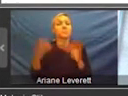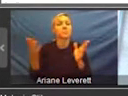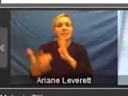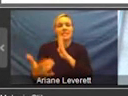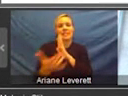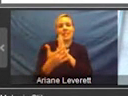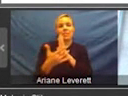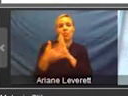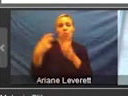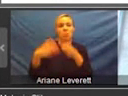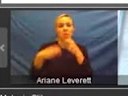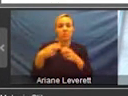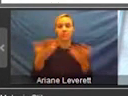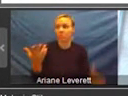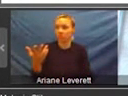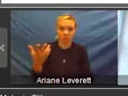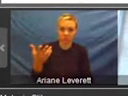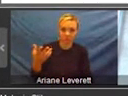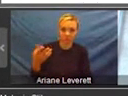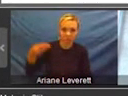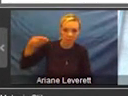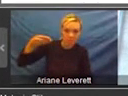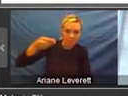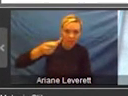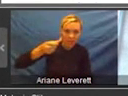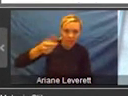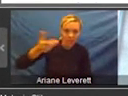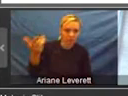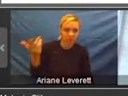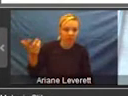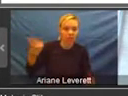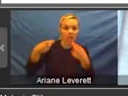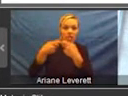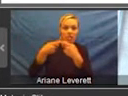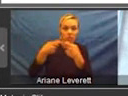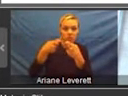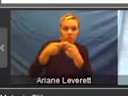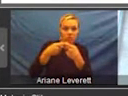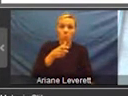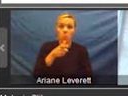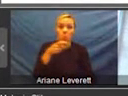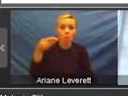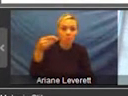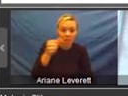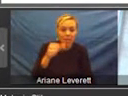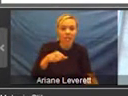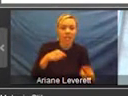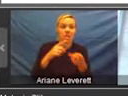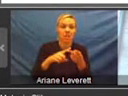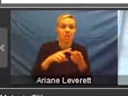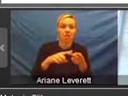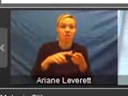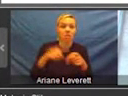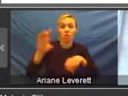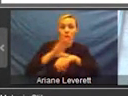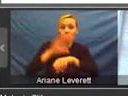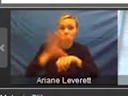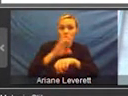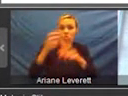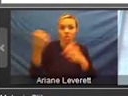pay electricity? Who maintains the devices? Who pays for internet connection? These were all unsolved